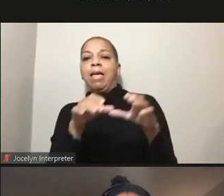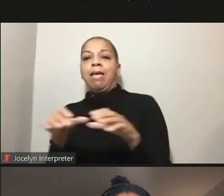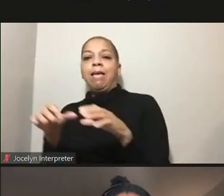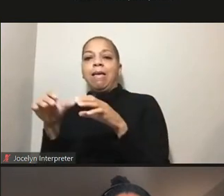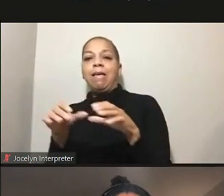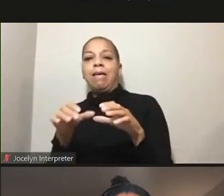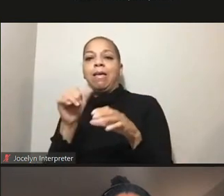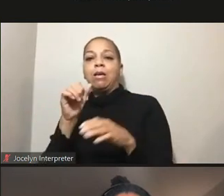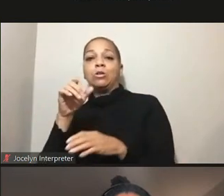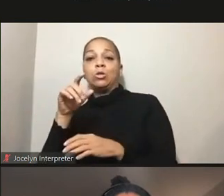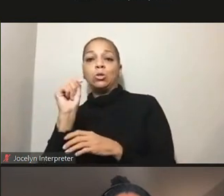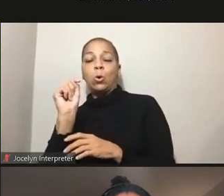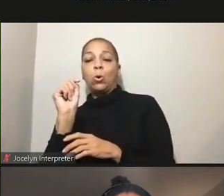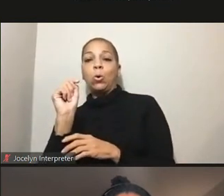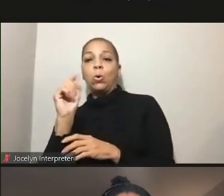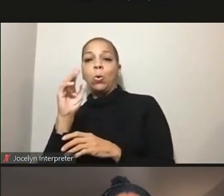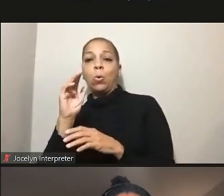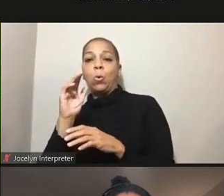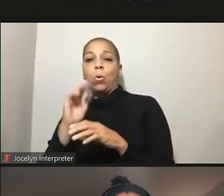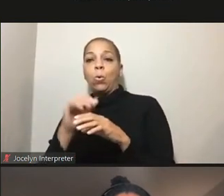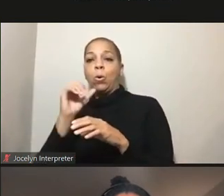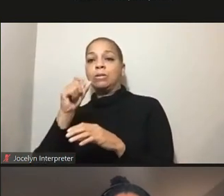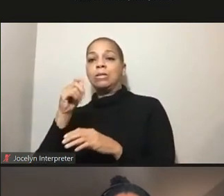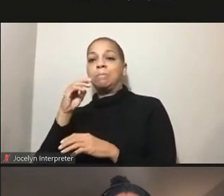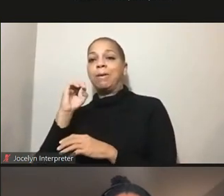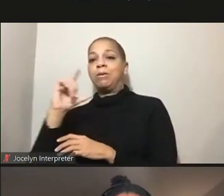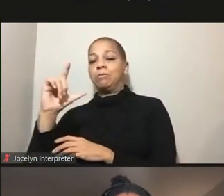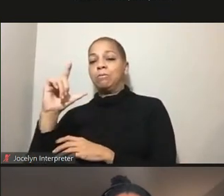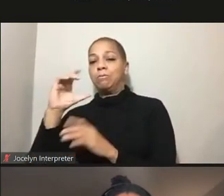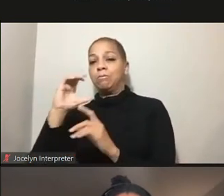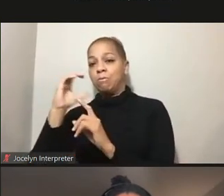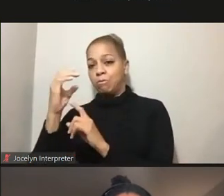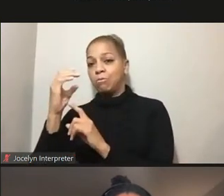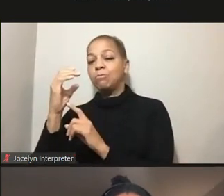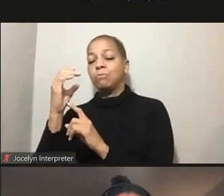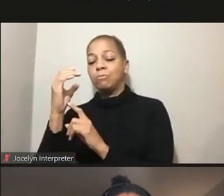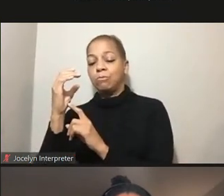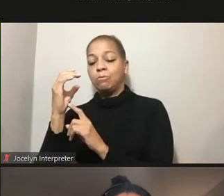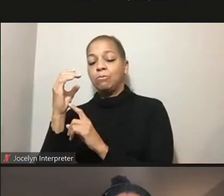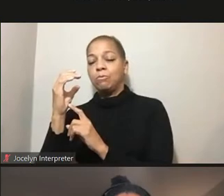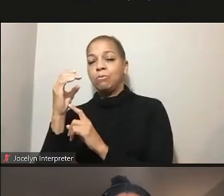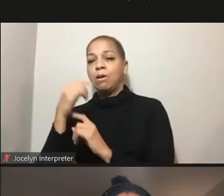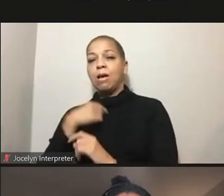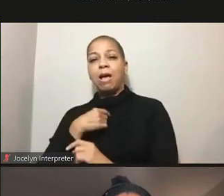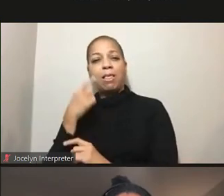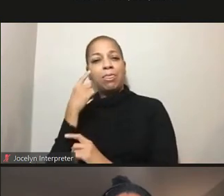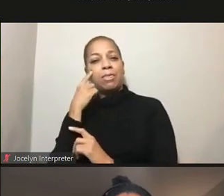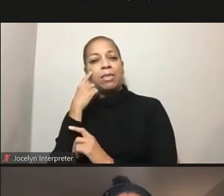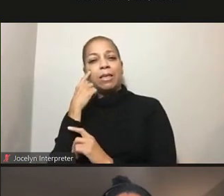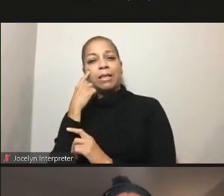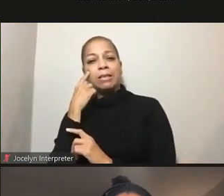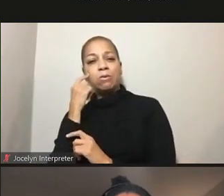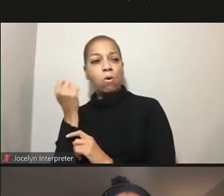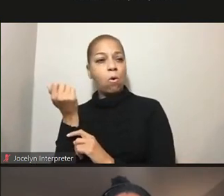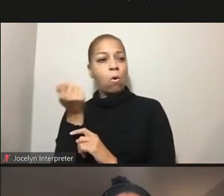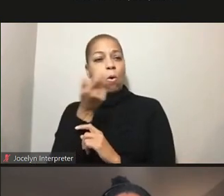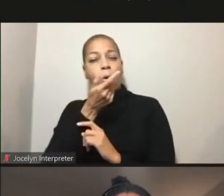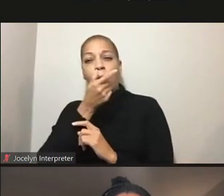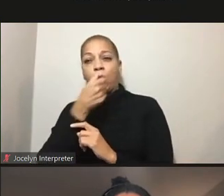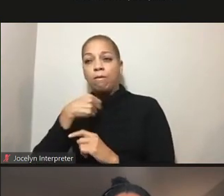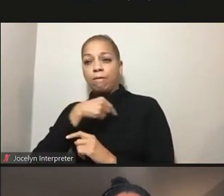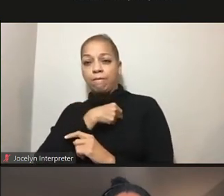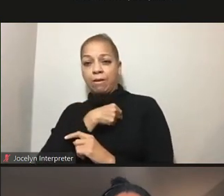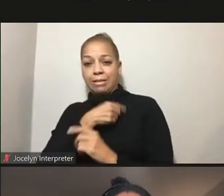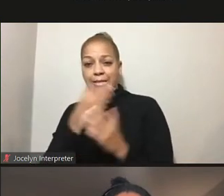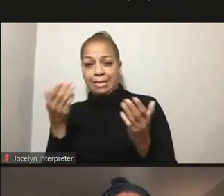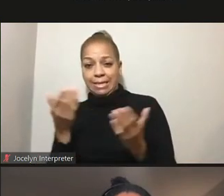assault on spectacle culture, right? And I think that that's something that all of us on this panel have in